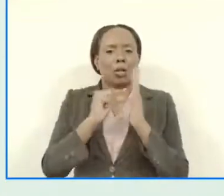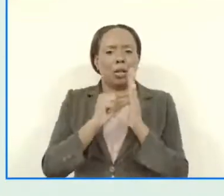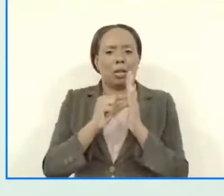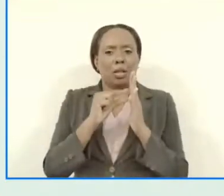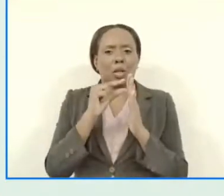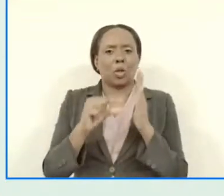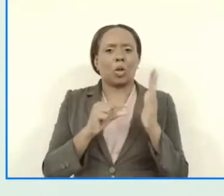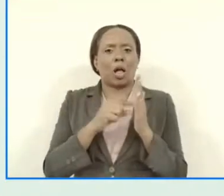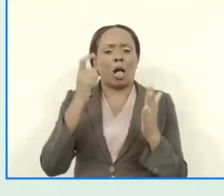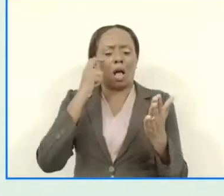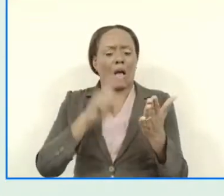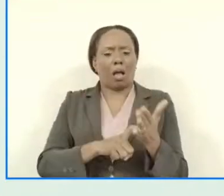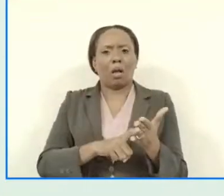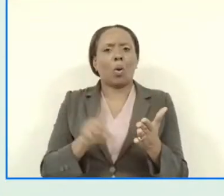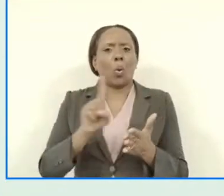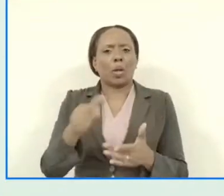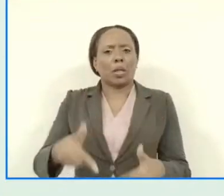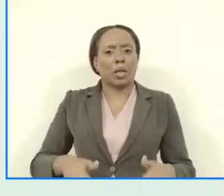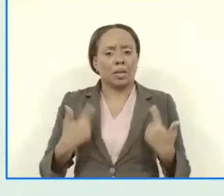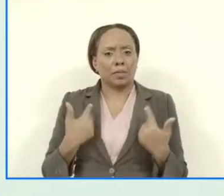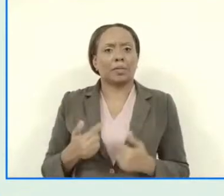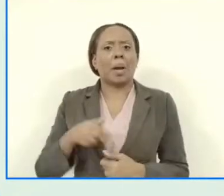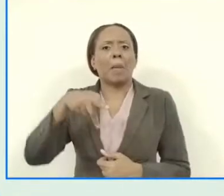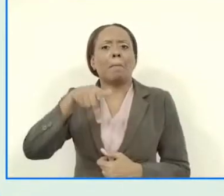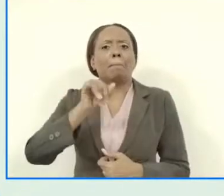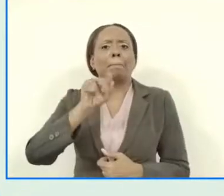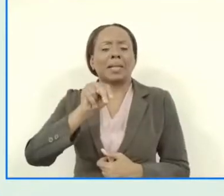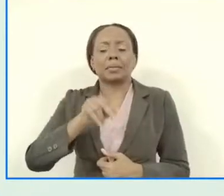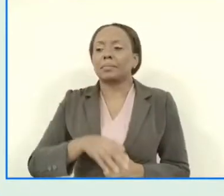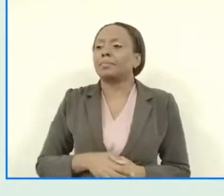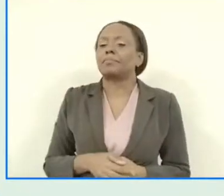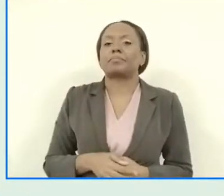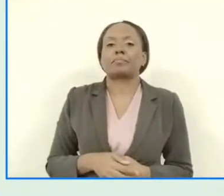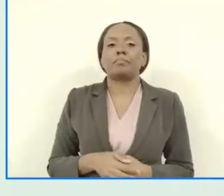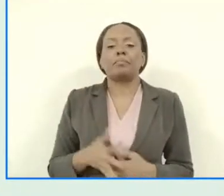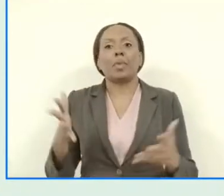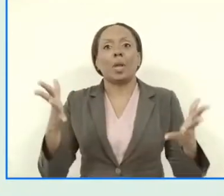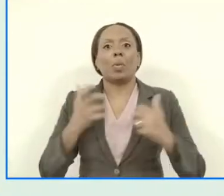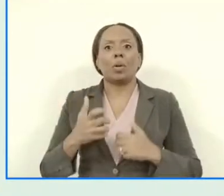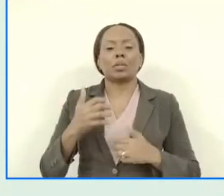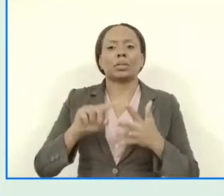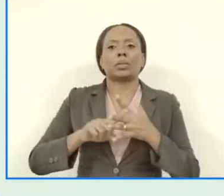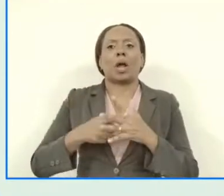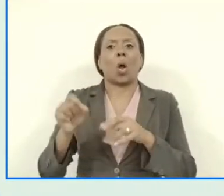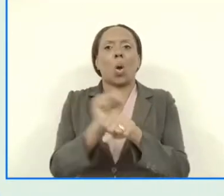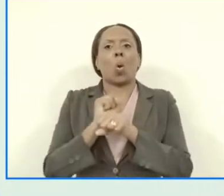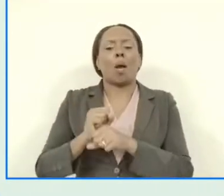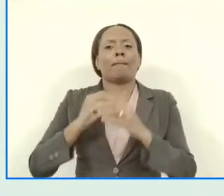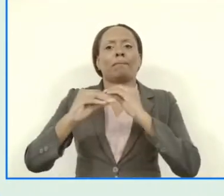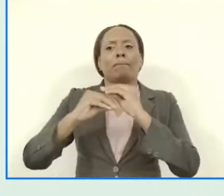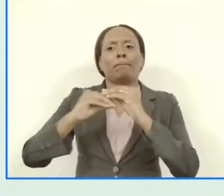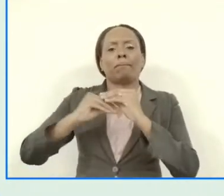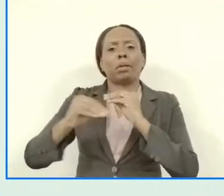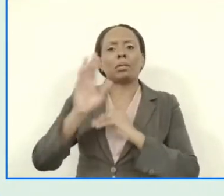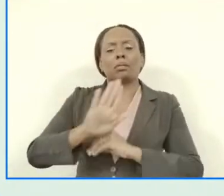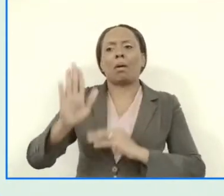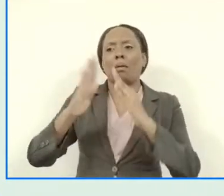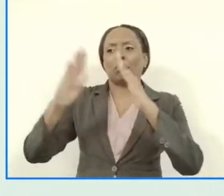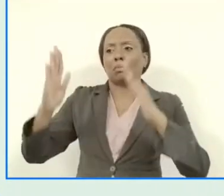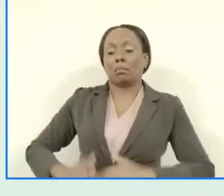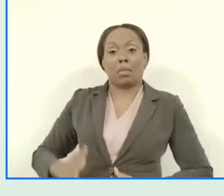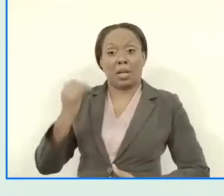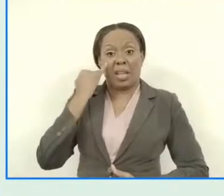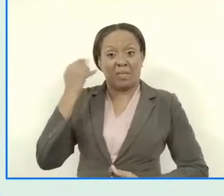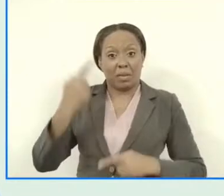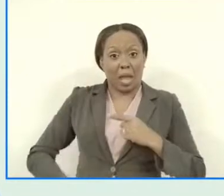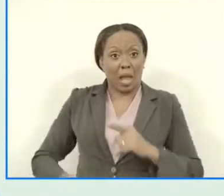we can expedite the investigation, validate your claim, and start to work on your property as quickly as possible if you're not in a